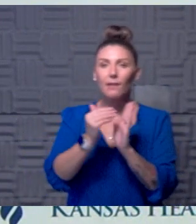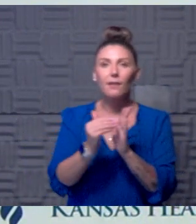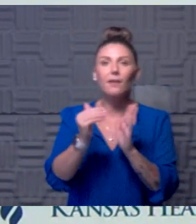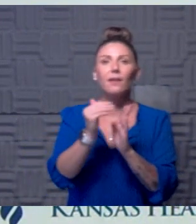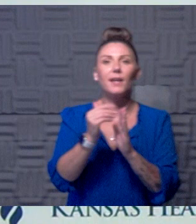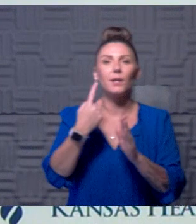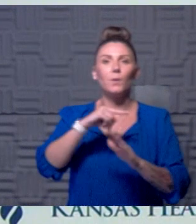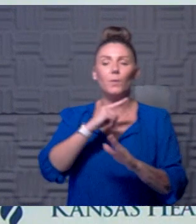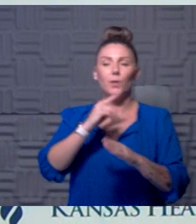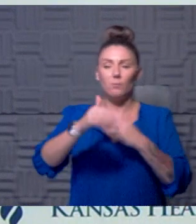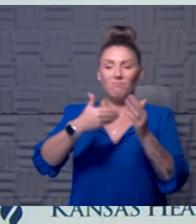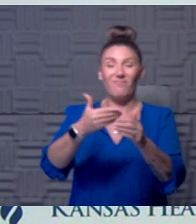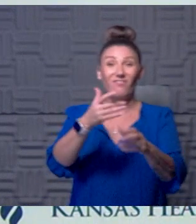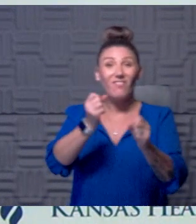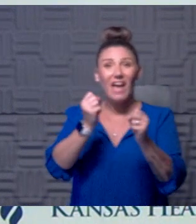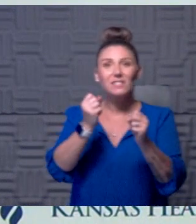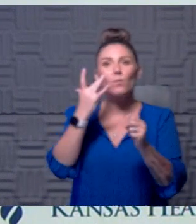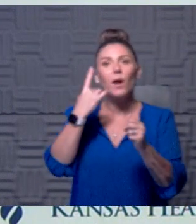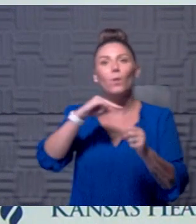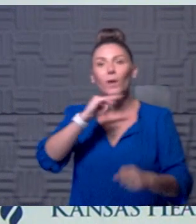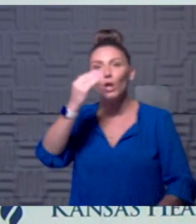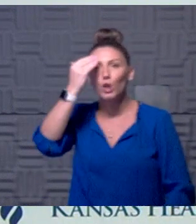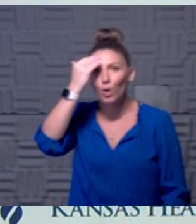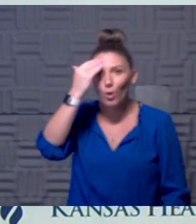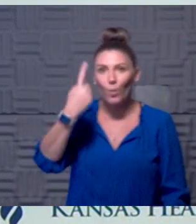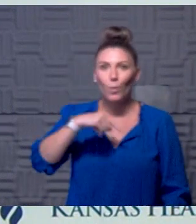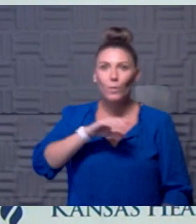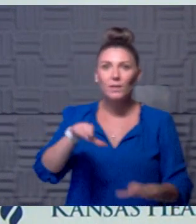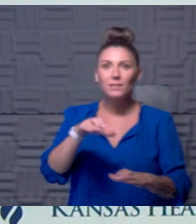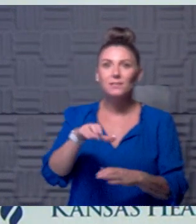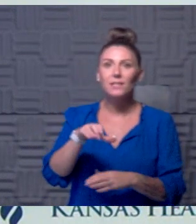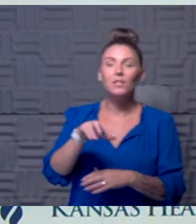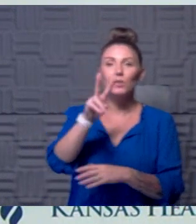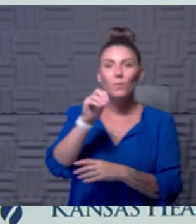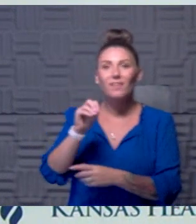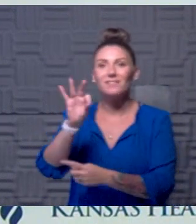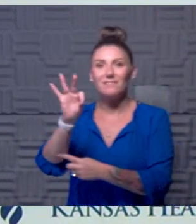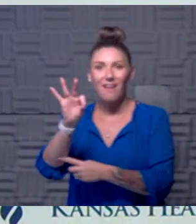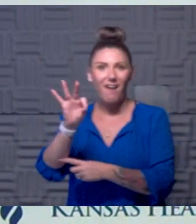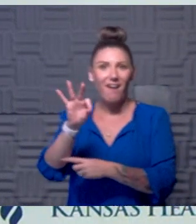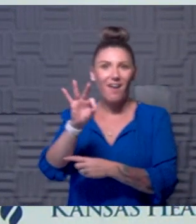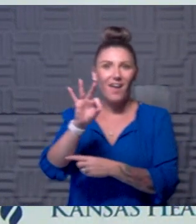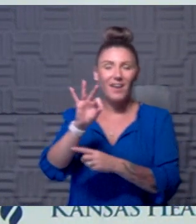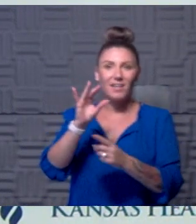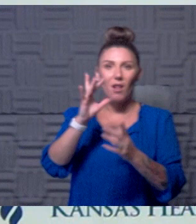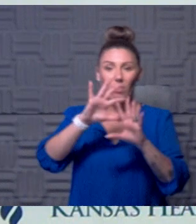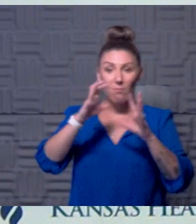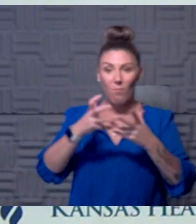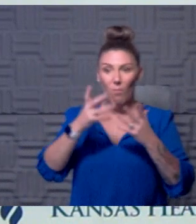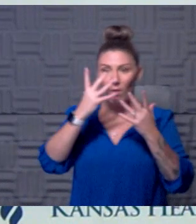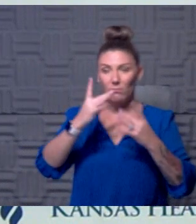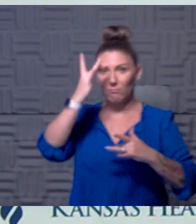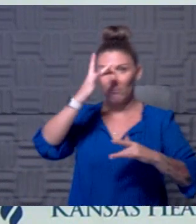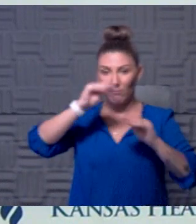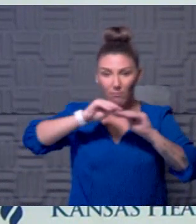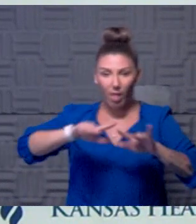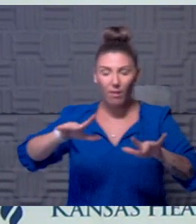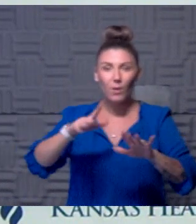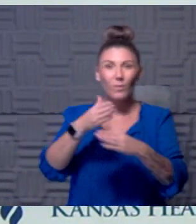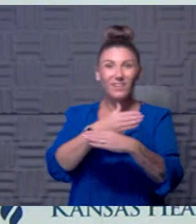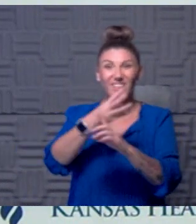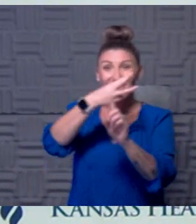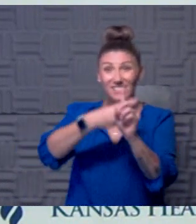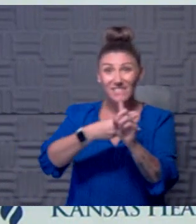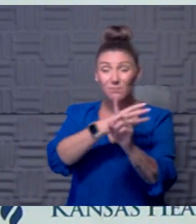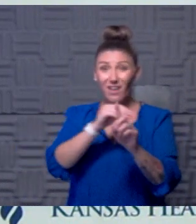fast because we know how to do this. We did it during the 2009 pandemic. We had a vaccine within 6 months, and we were able to distribute it to